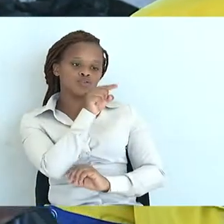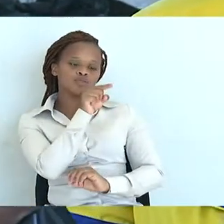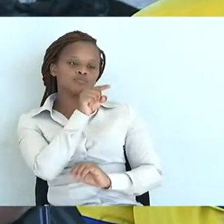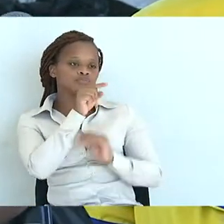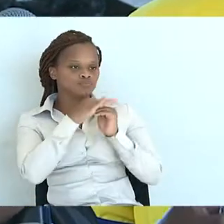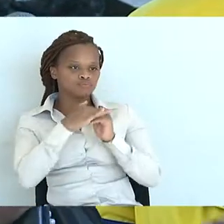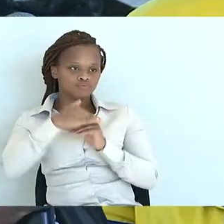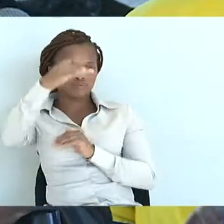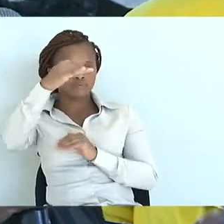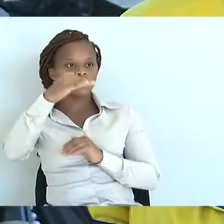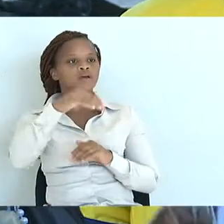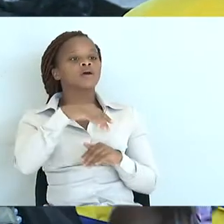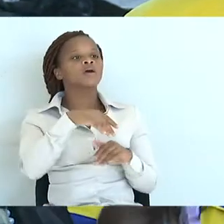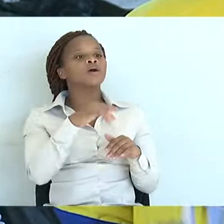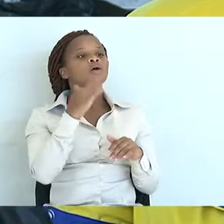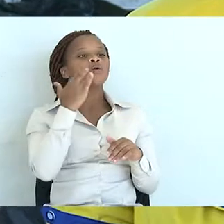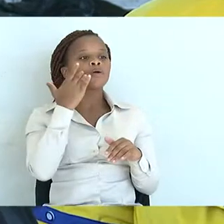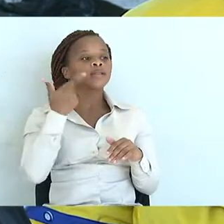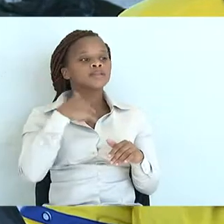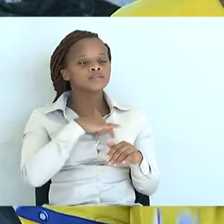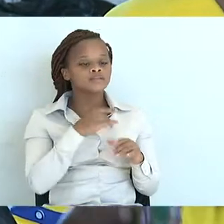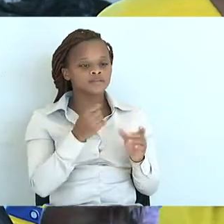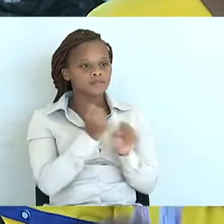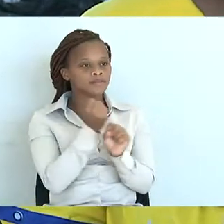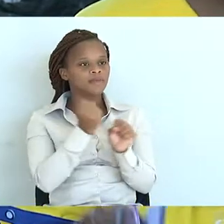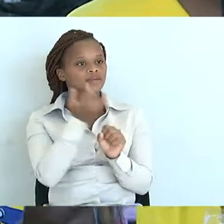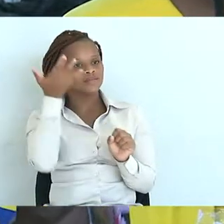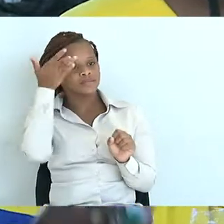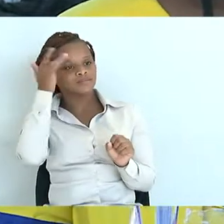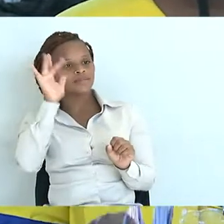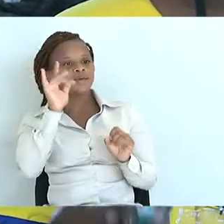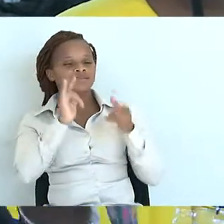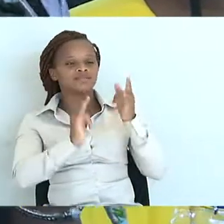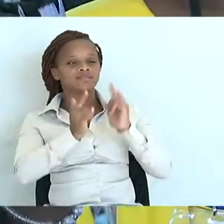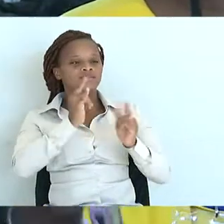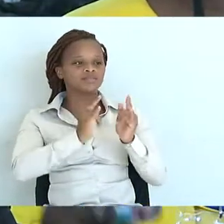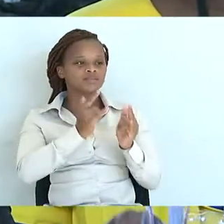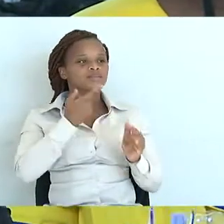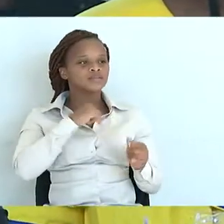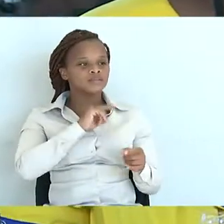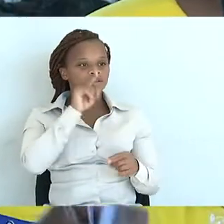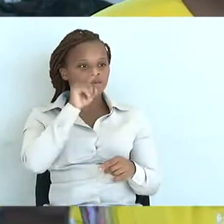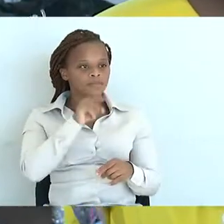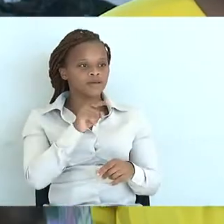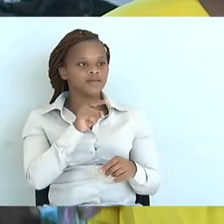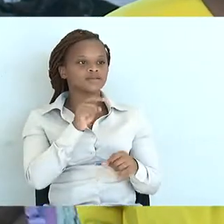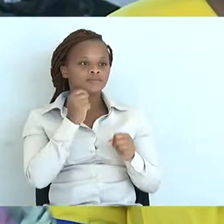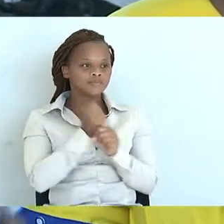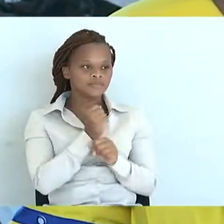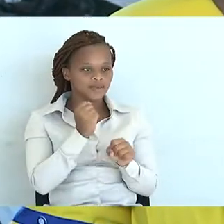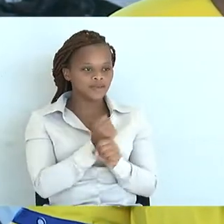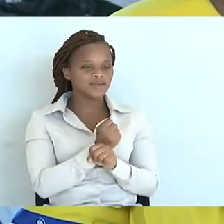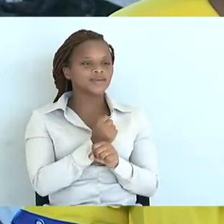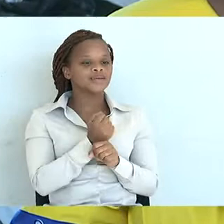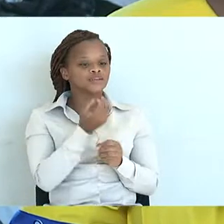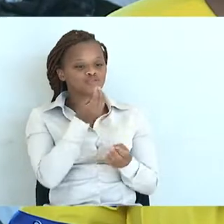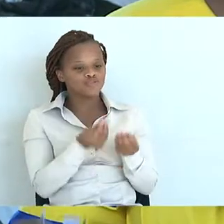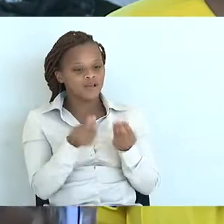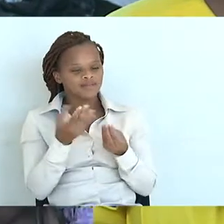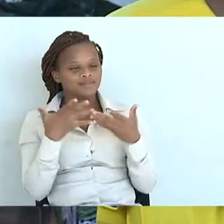cities, we need to take into cognizance creating child-friendly smart cities.